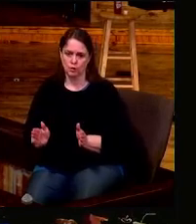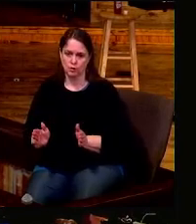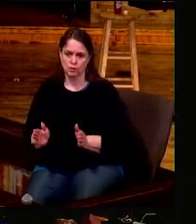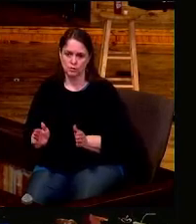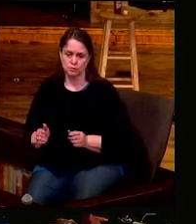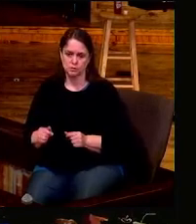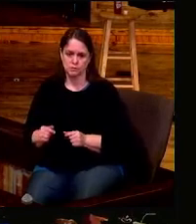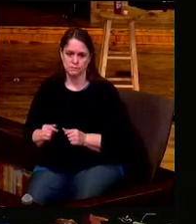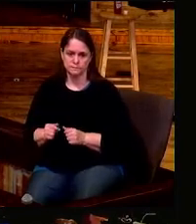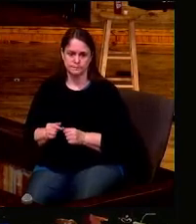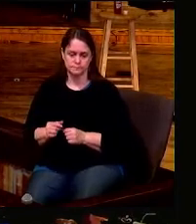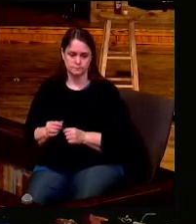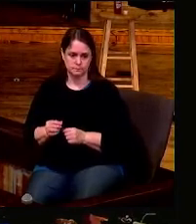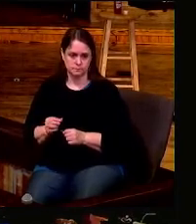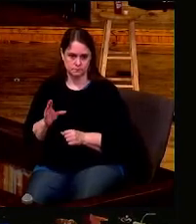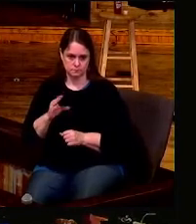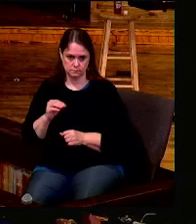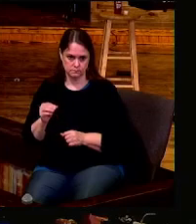Anybody?